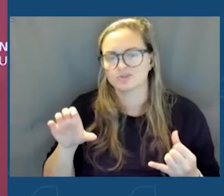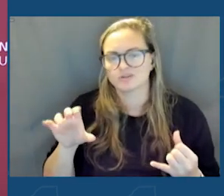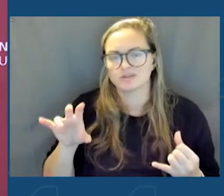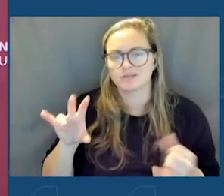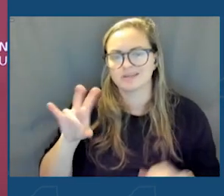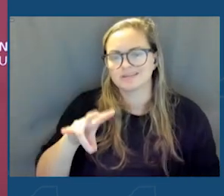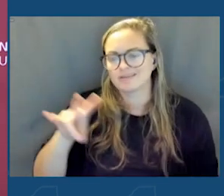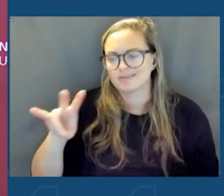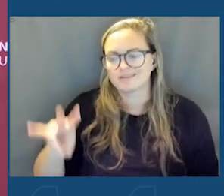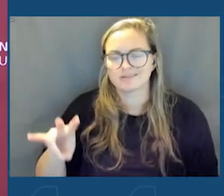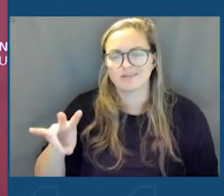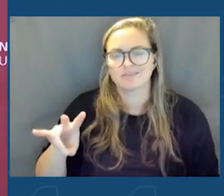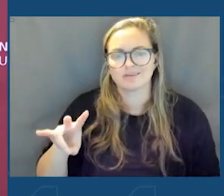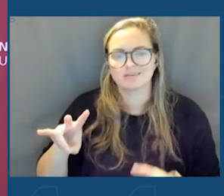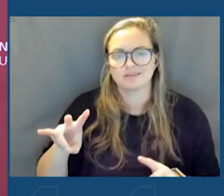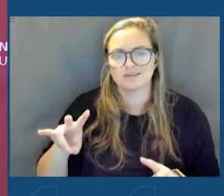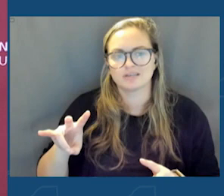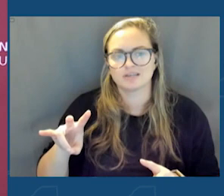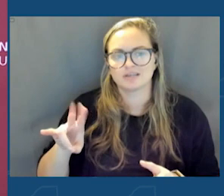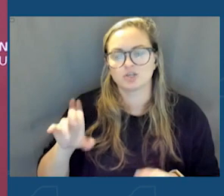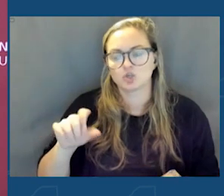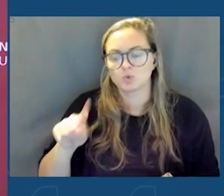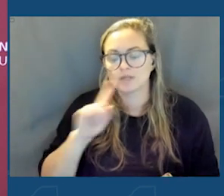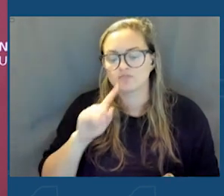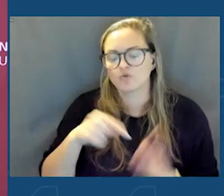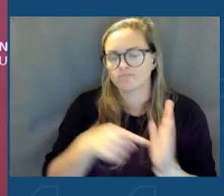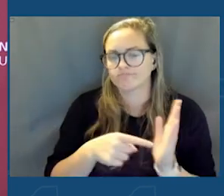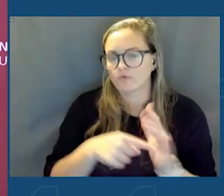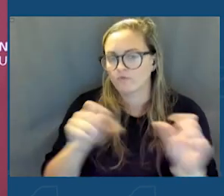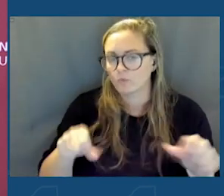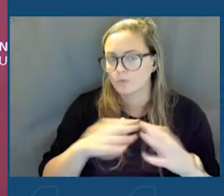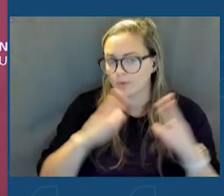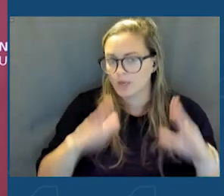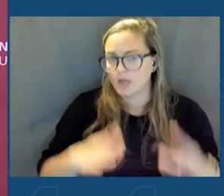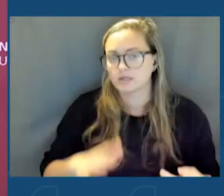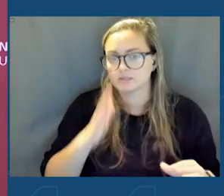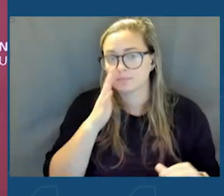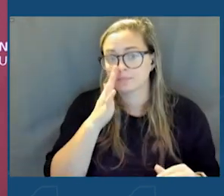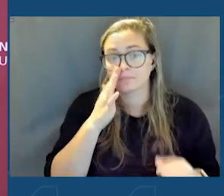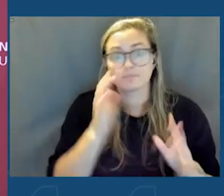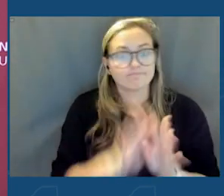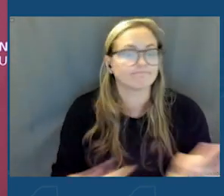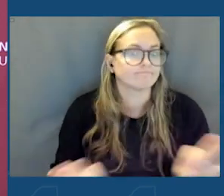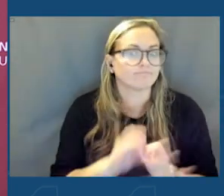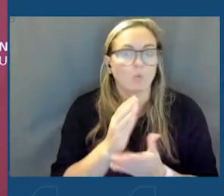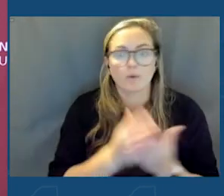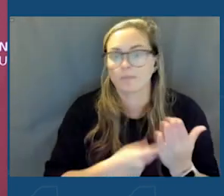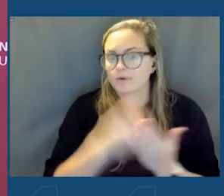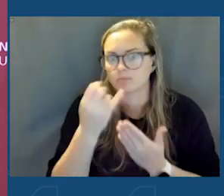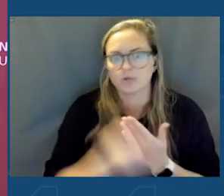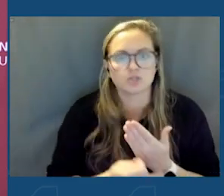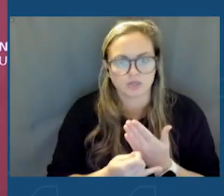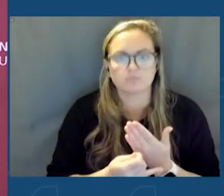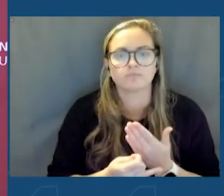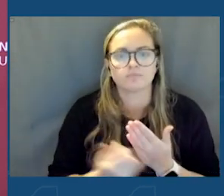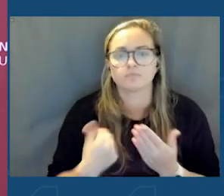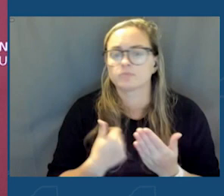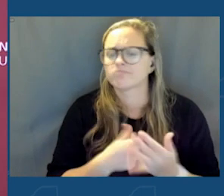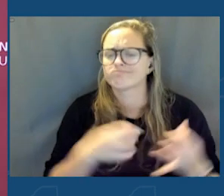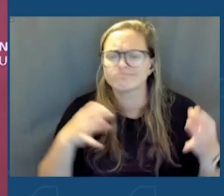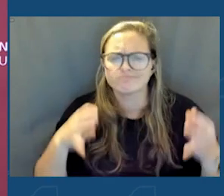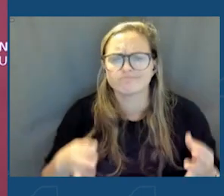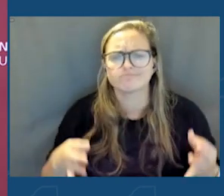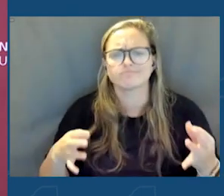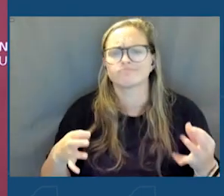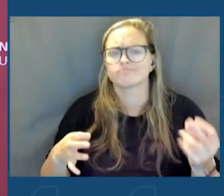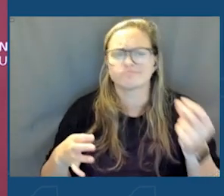177 units of affordable housing. And this is a very crucial part of this project because we decided from